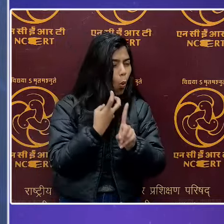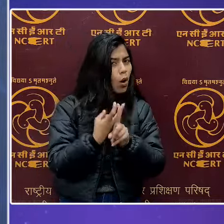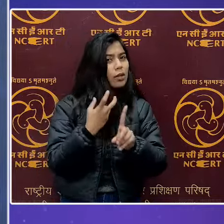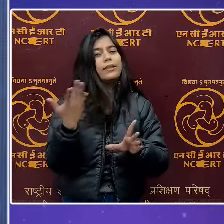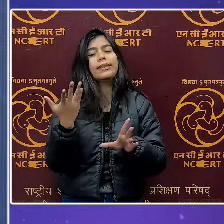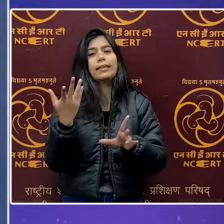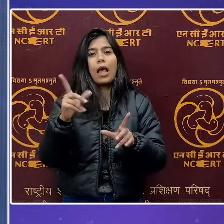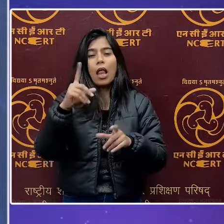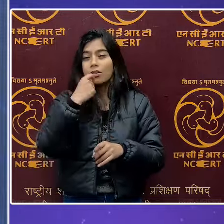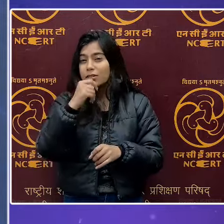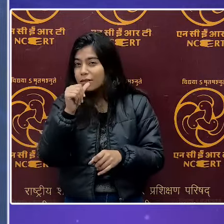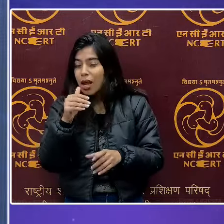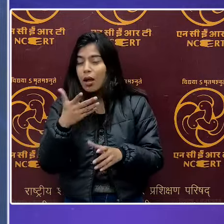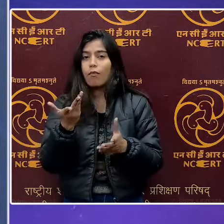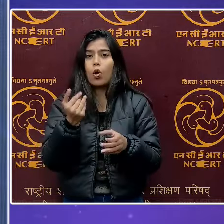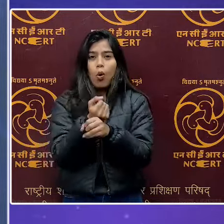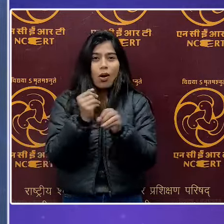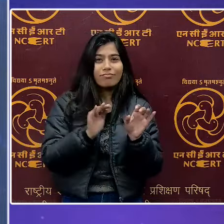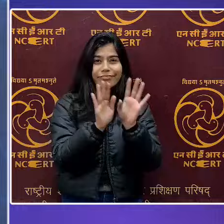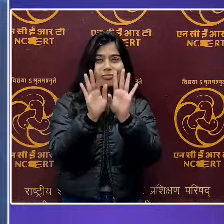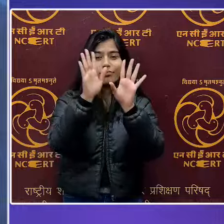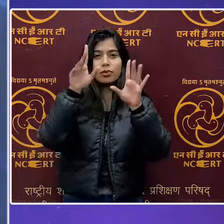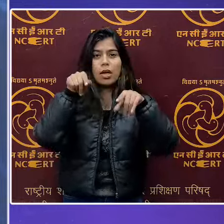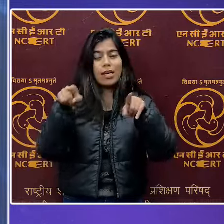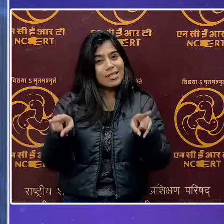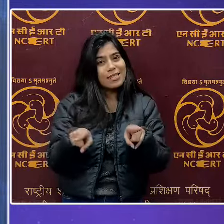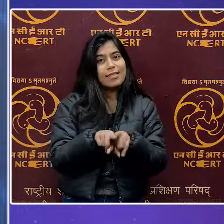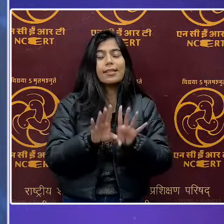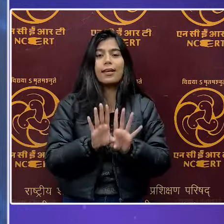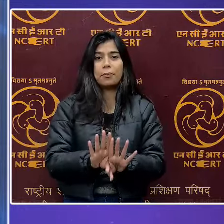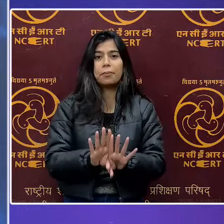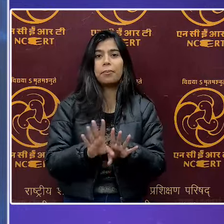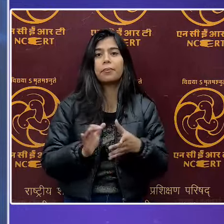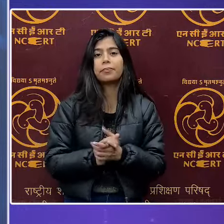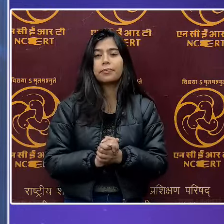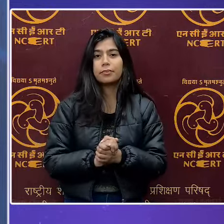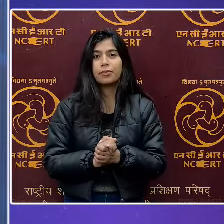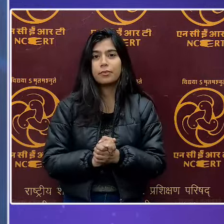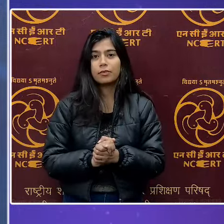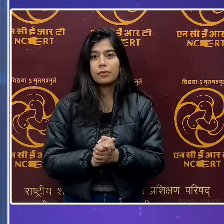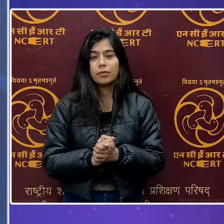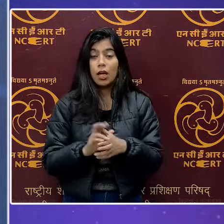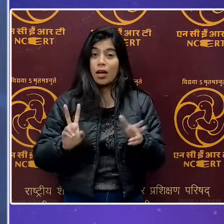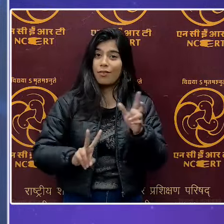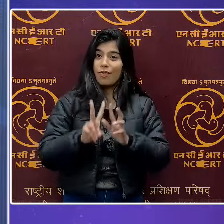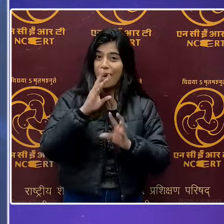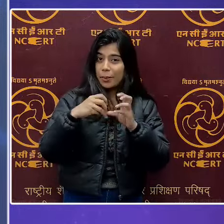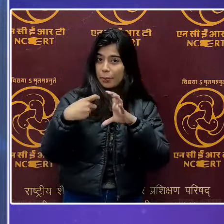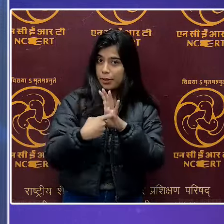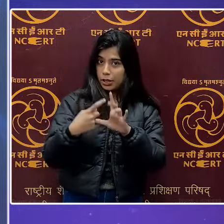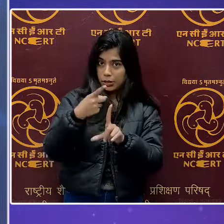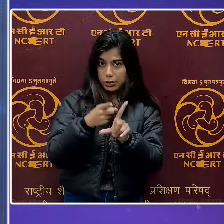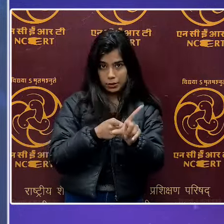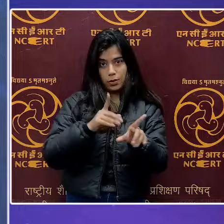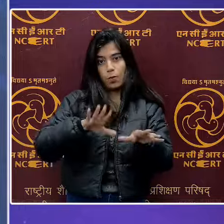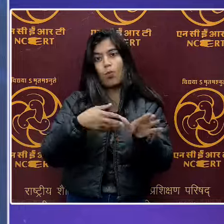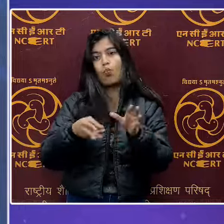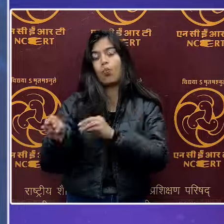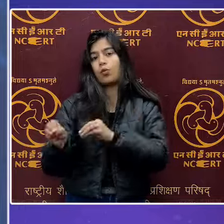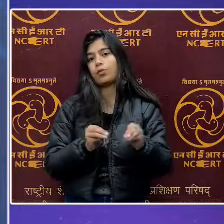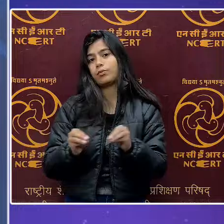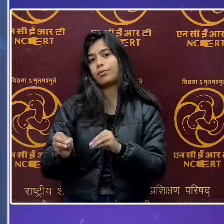is called as the vibratory motion. That is the basic difference between oscillatory motion and the vibratory motion. Okay. Okay. Now